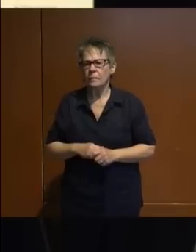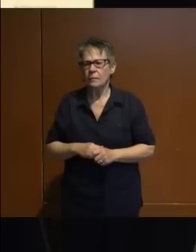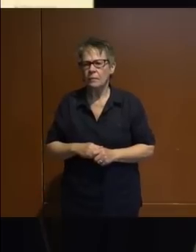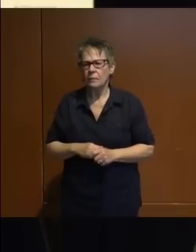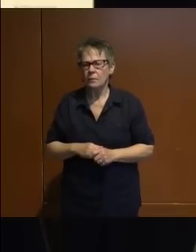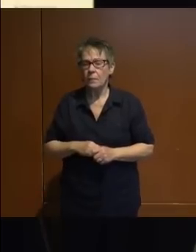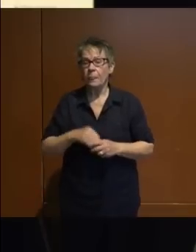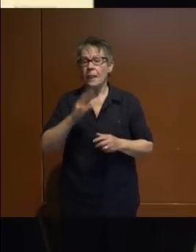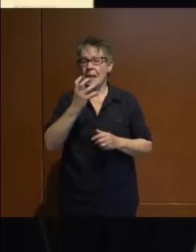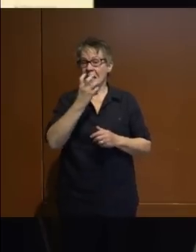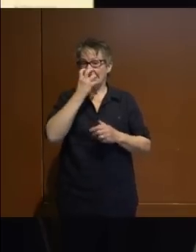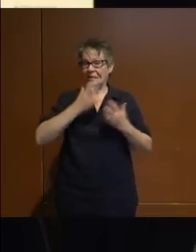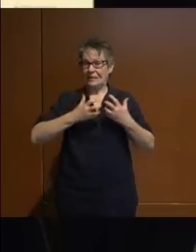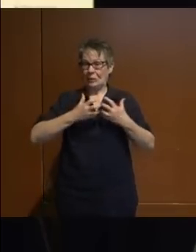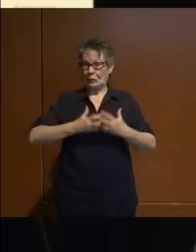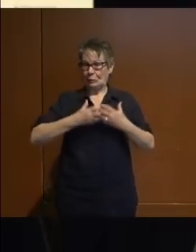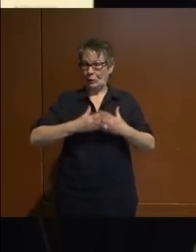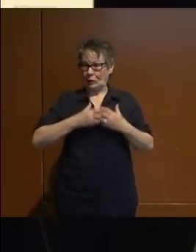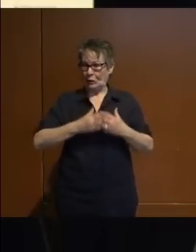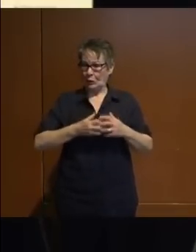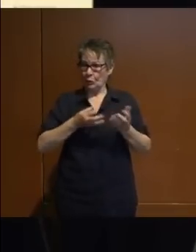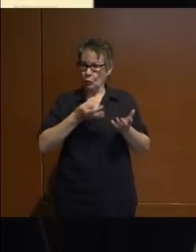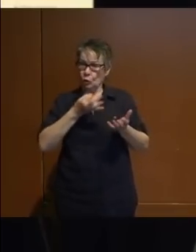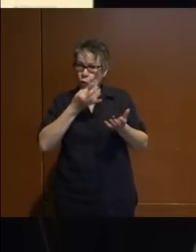is near complete as well.